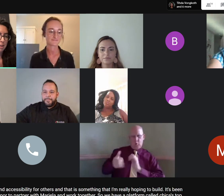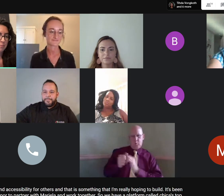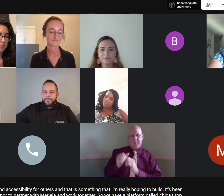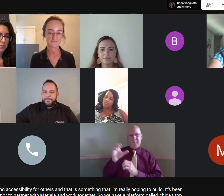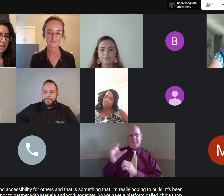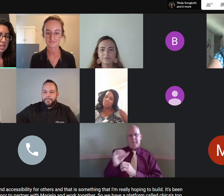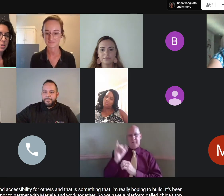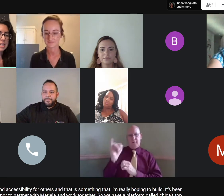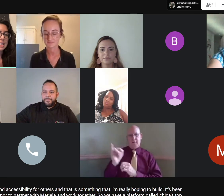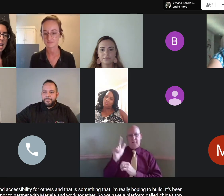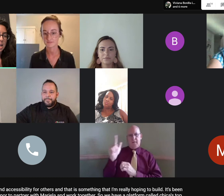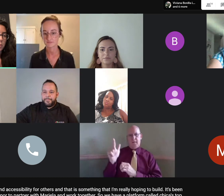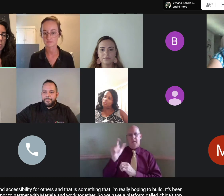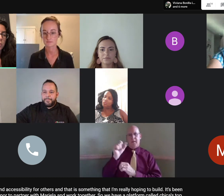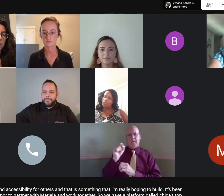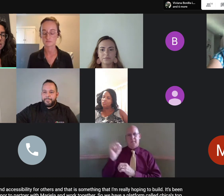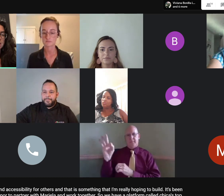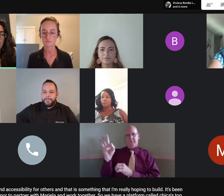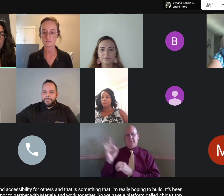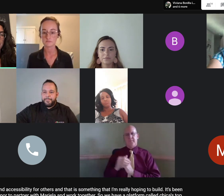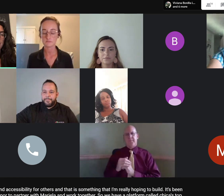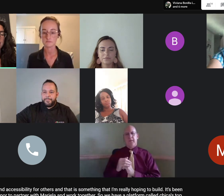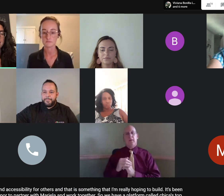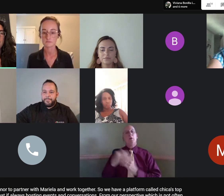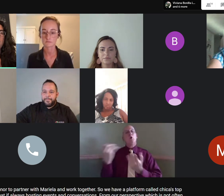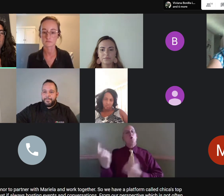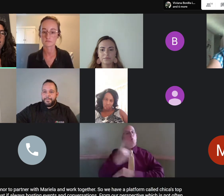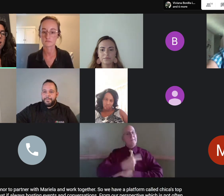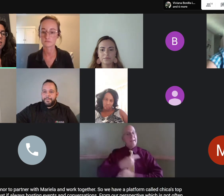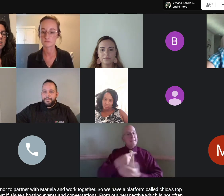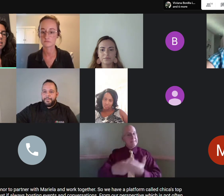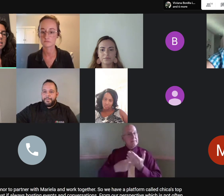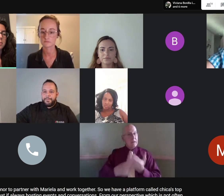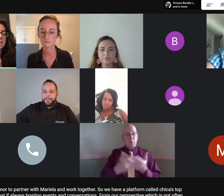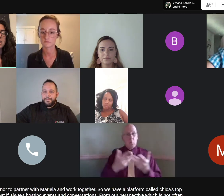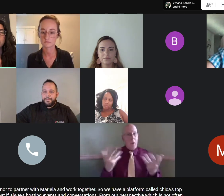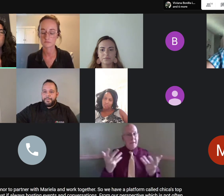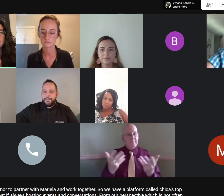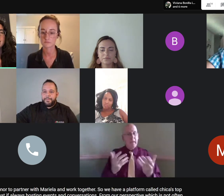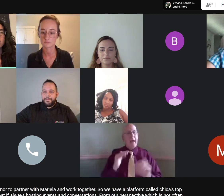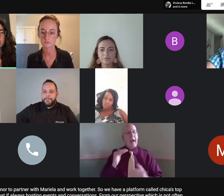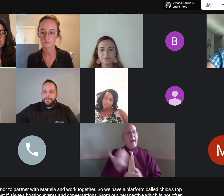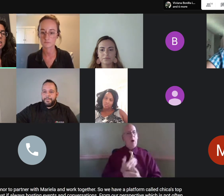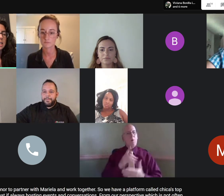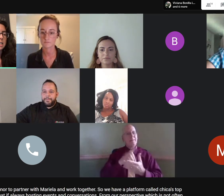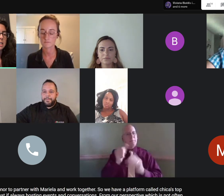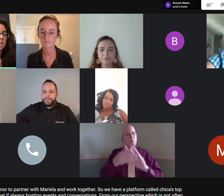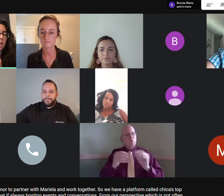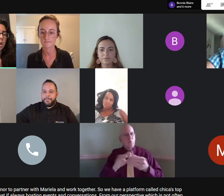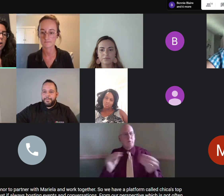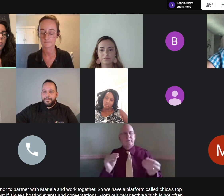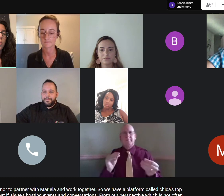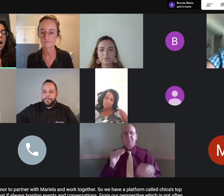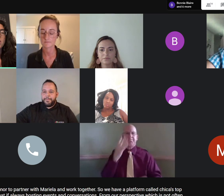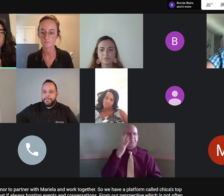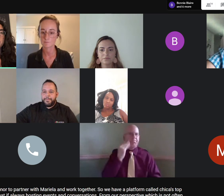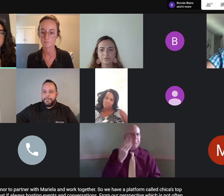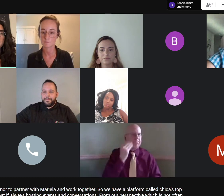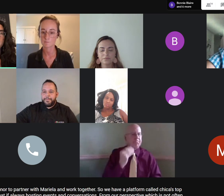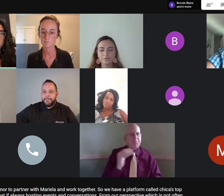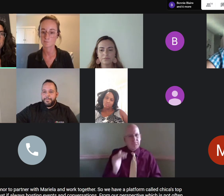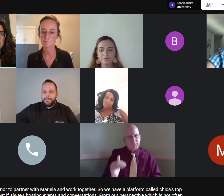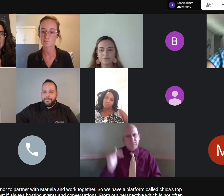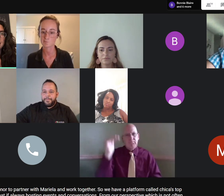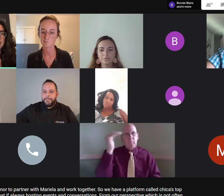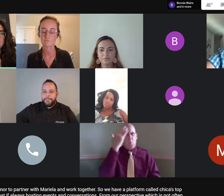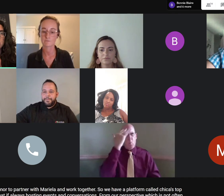South Florida. So today, what we're going to talk about is our disability stories, our journeys, why we